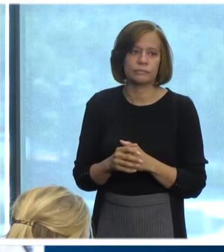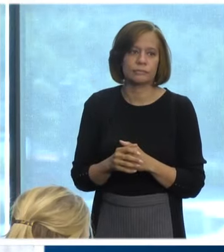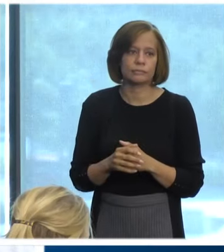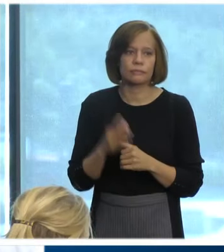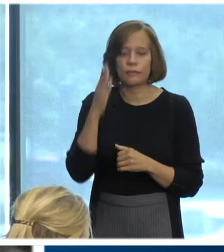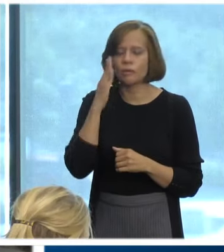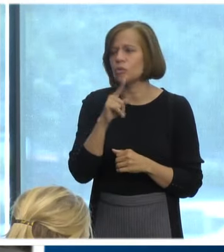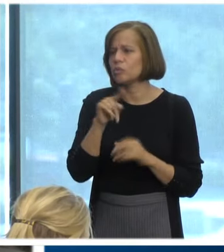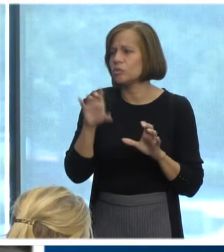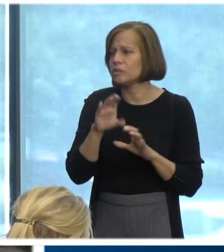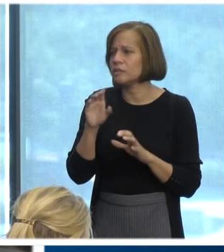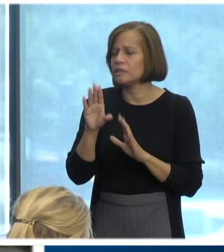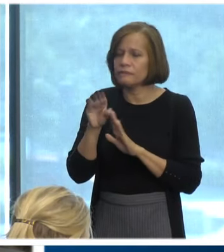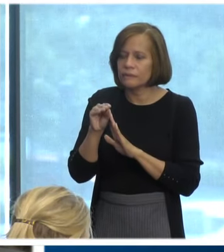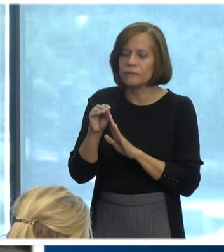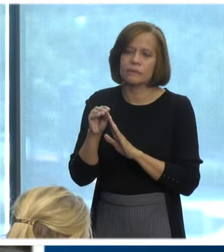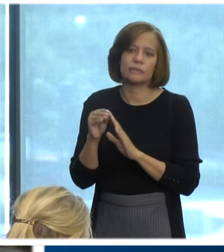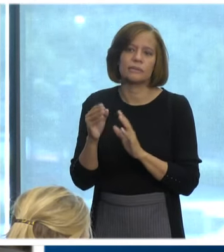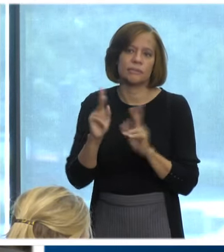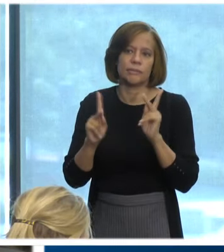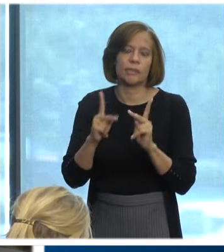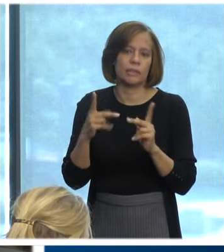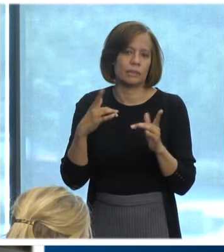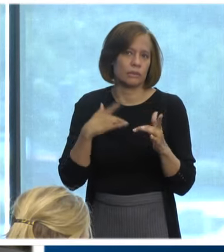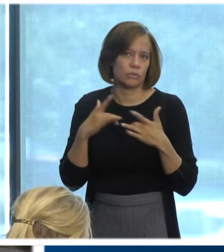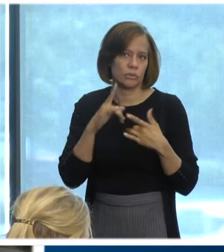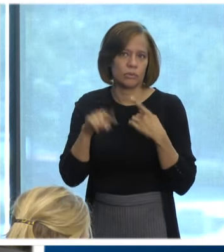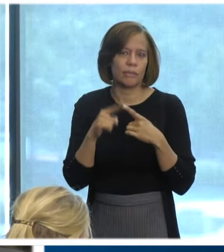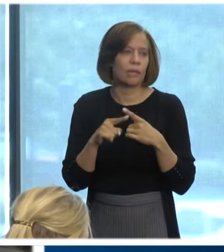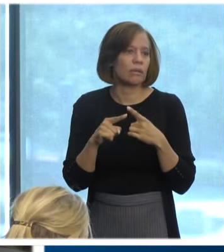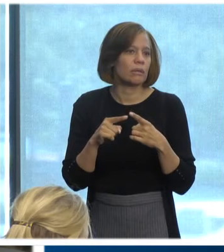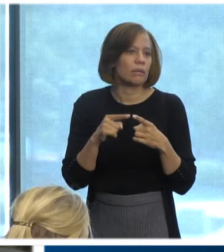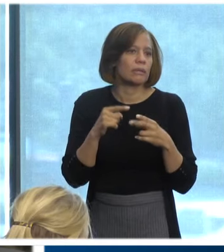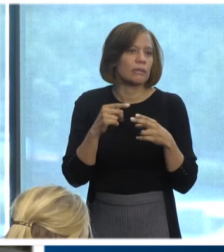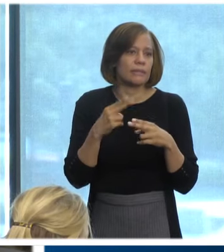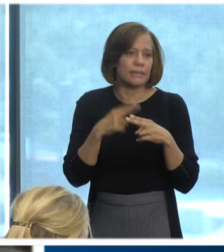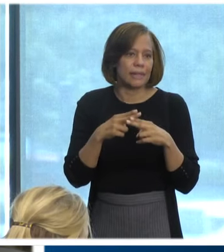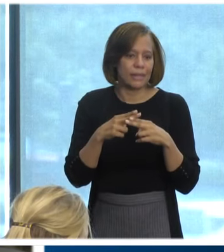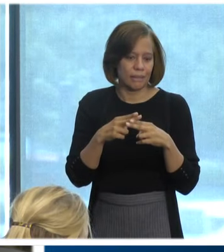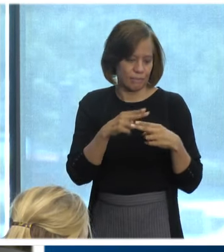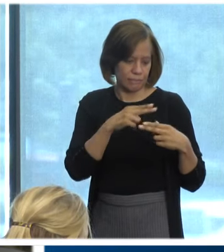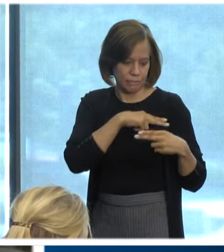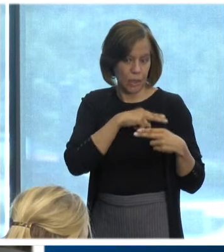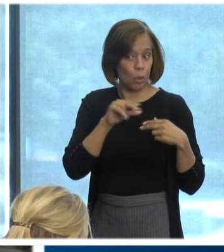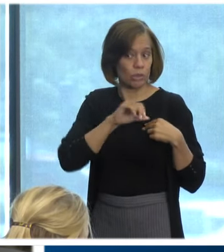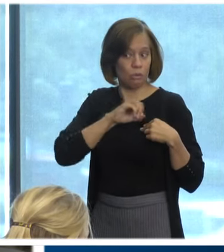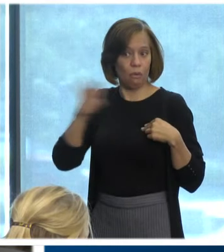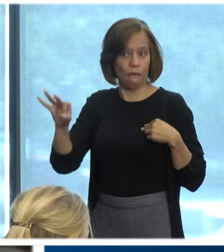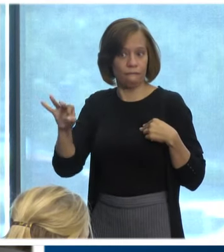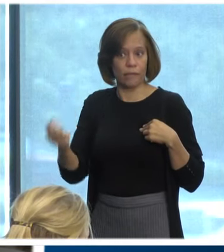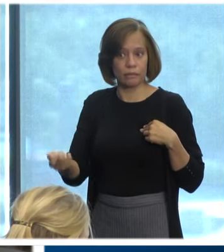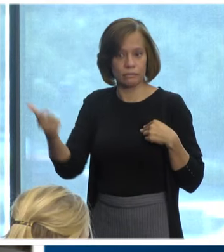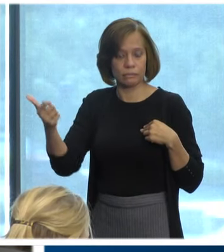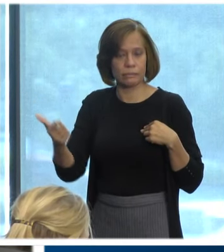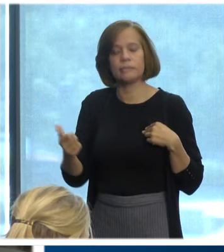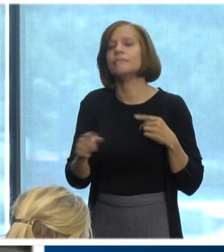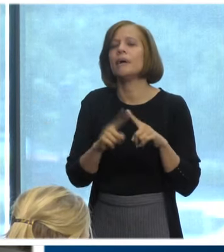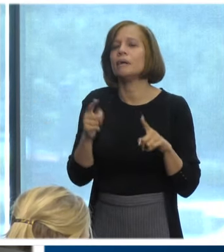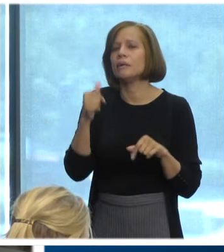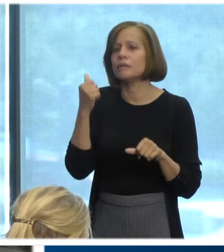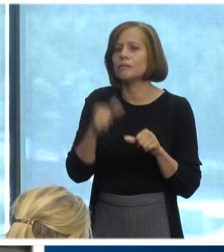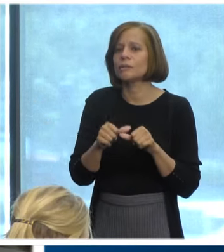You posted a video because some people had concerns about some of the name badges were taken off and stuff. But from what I remember being down there,